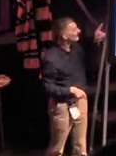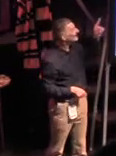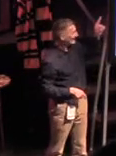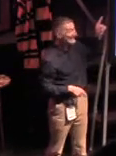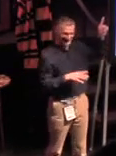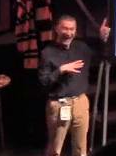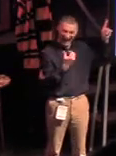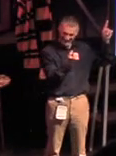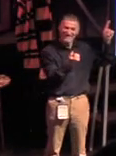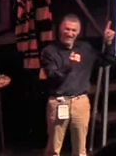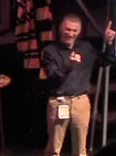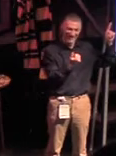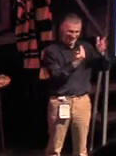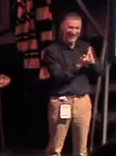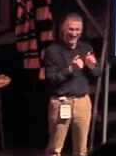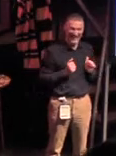and Iceland.